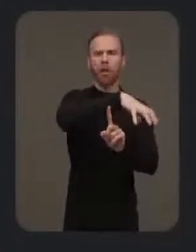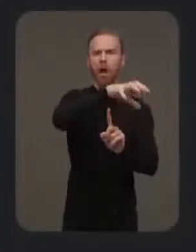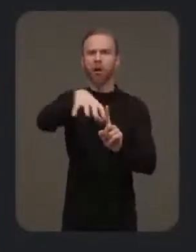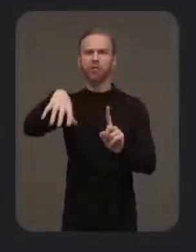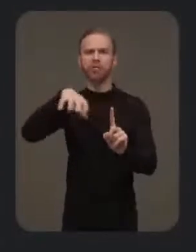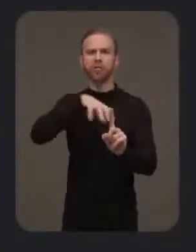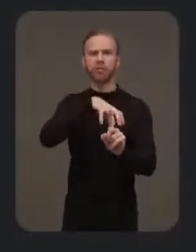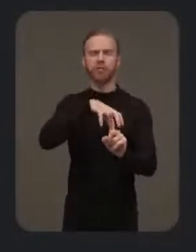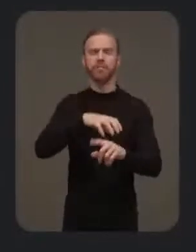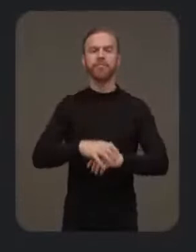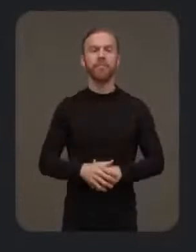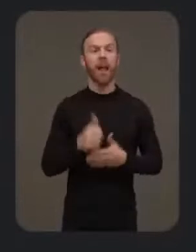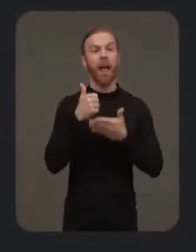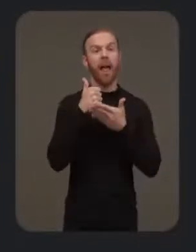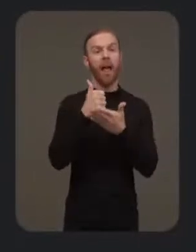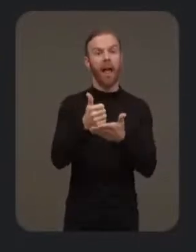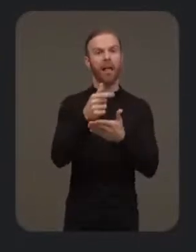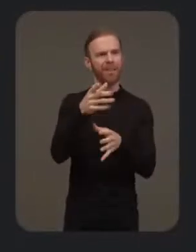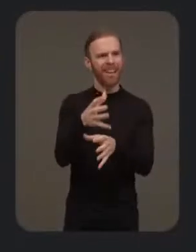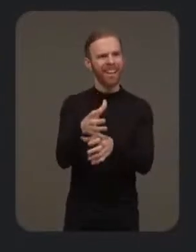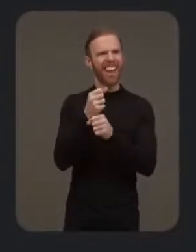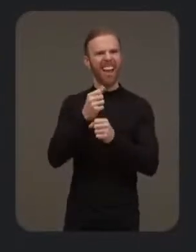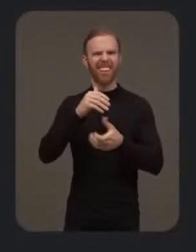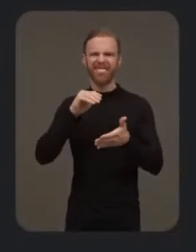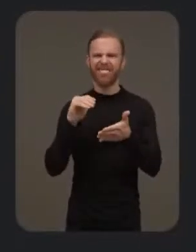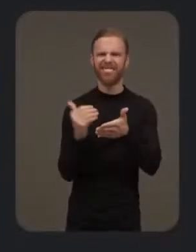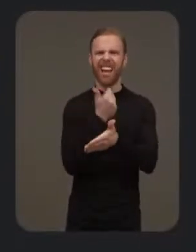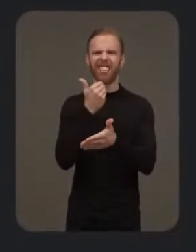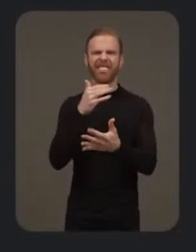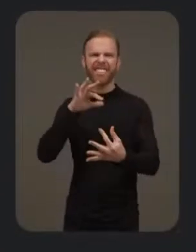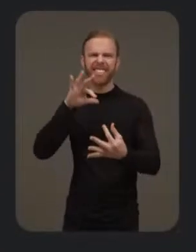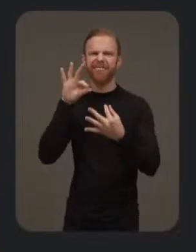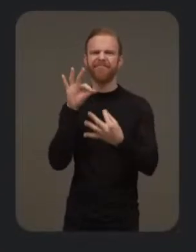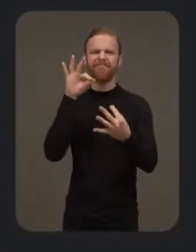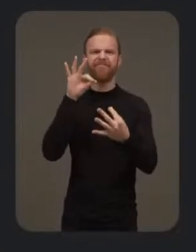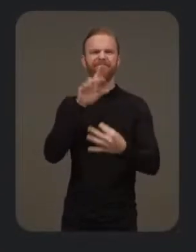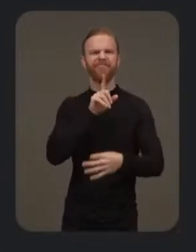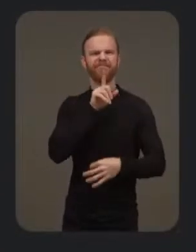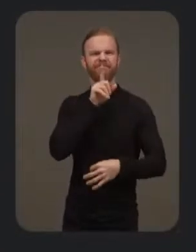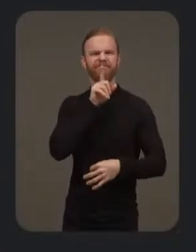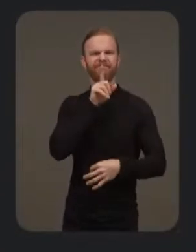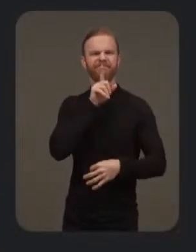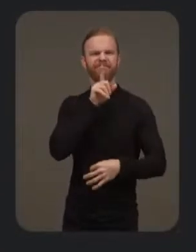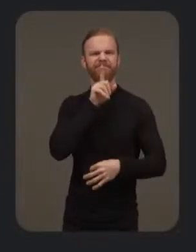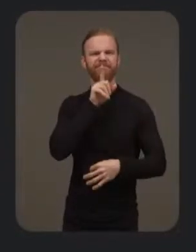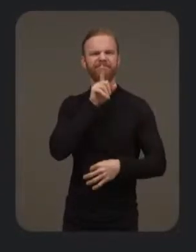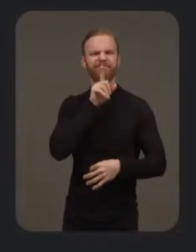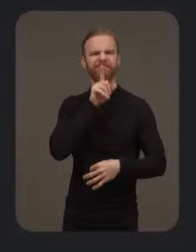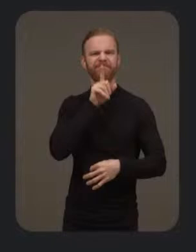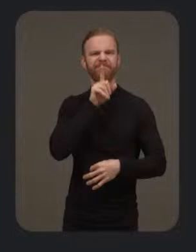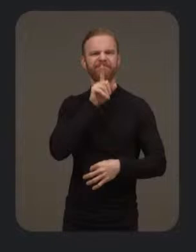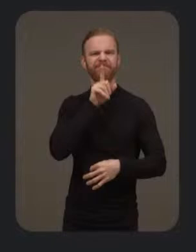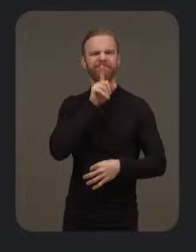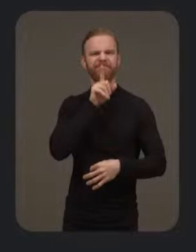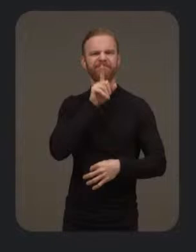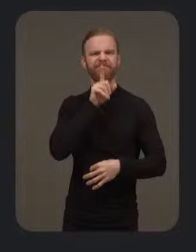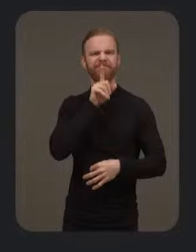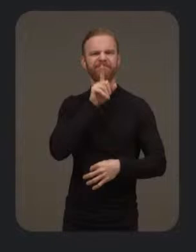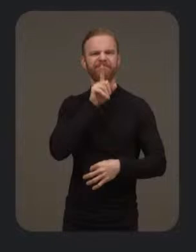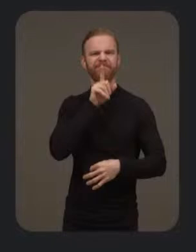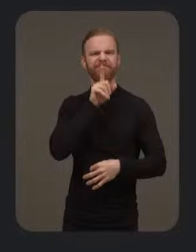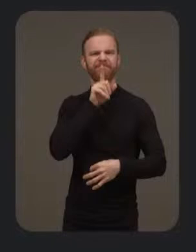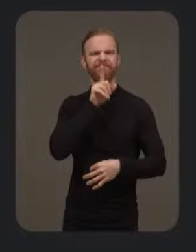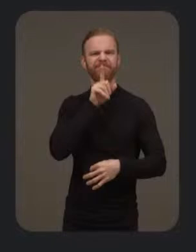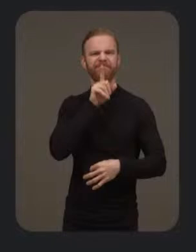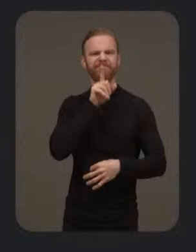clusters. To help you retrieve fresh and factual information from your